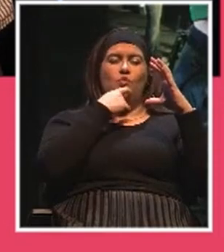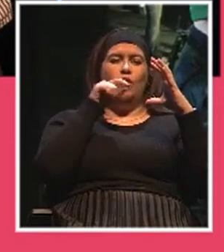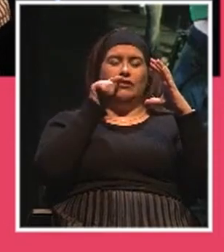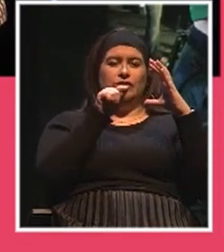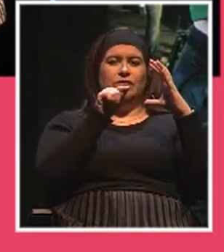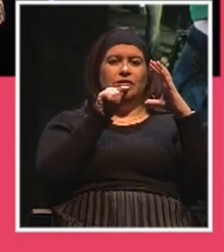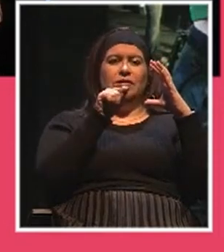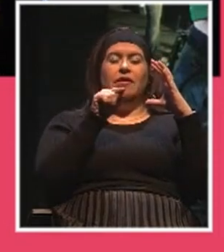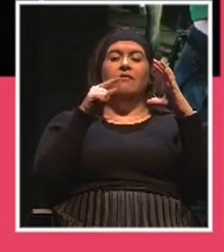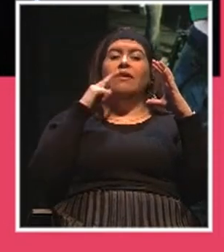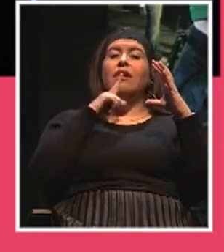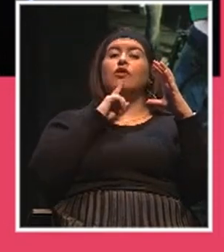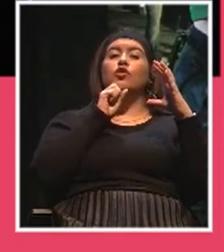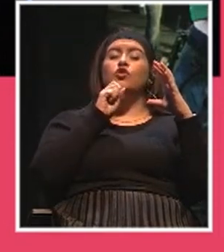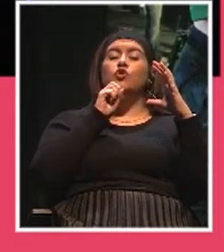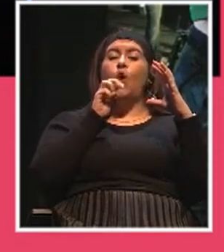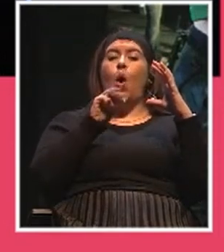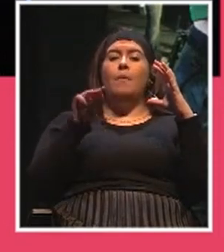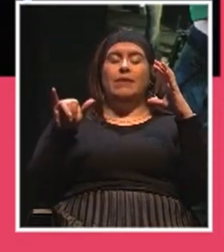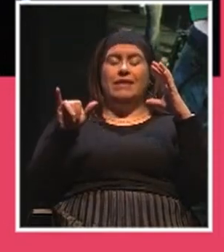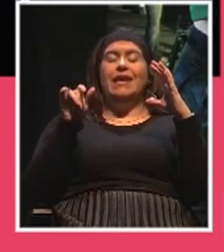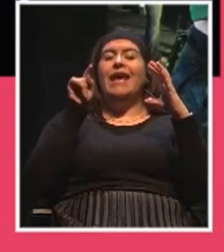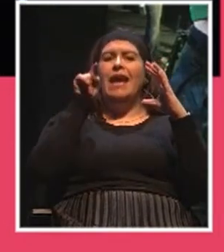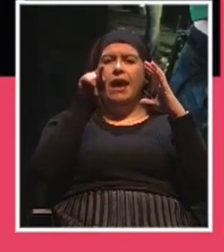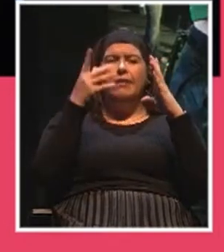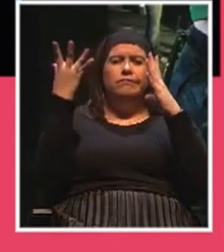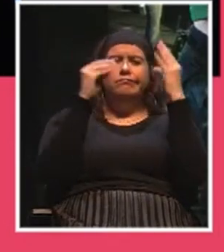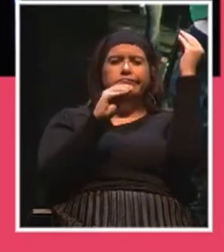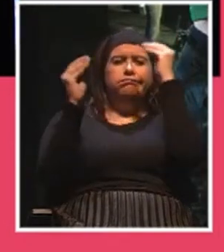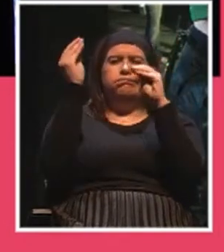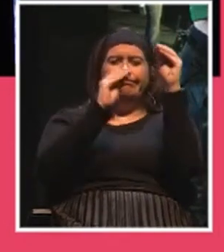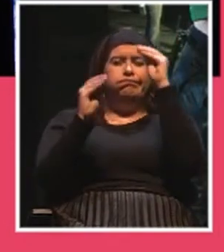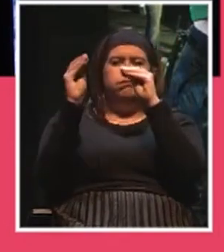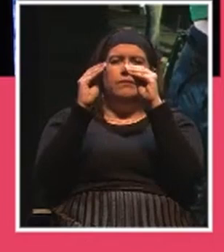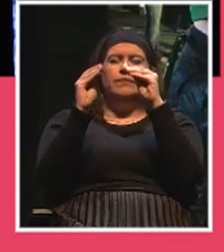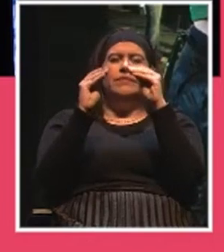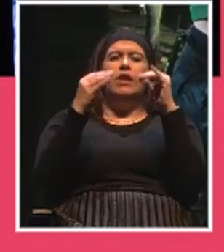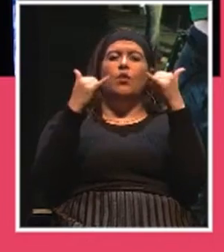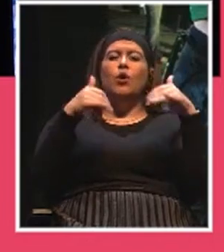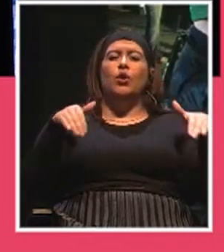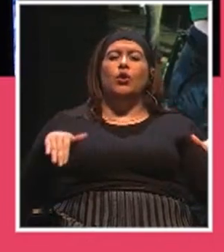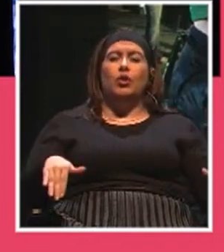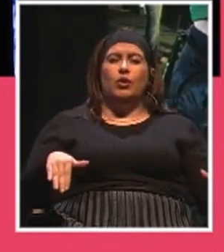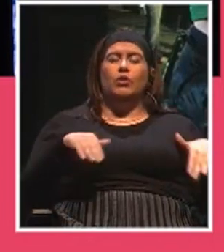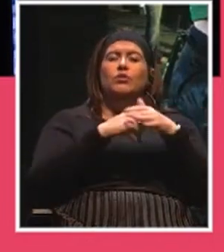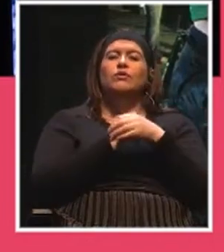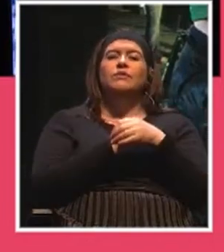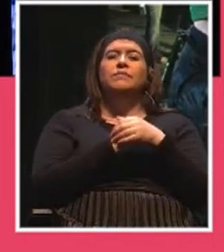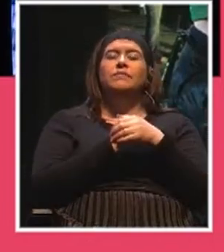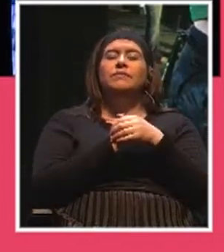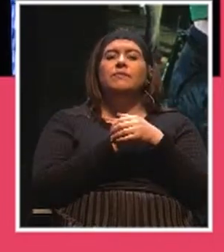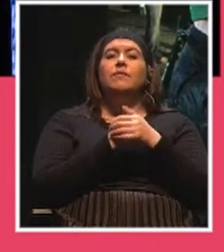Game of Thrones. So he's the guy that runs the team, that ran the team, that made all of the swords, all